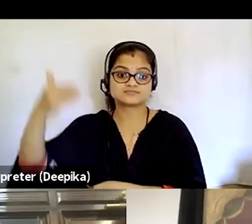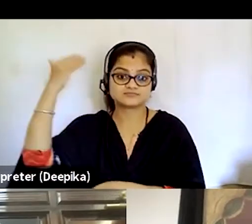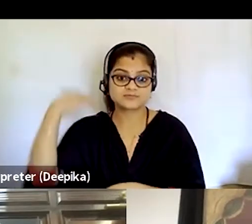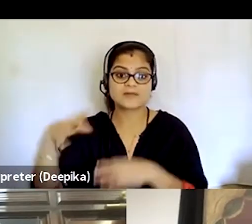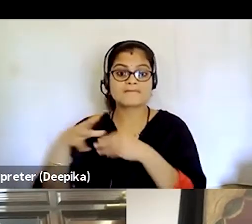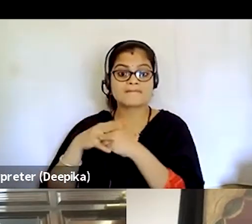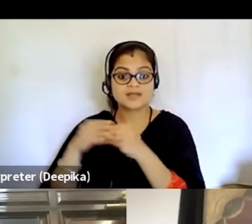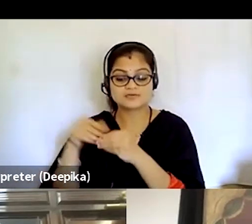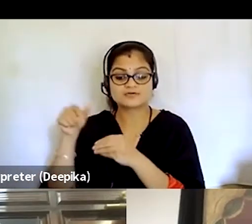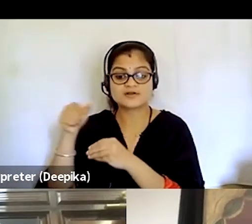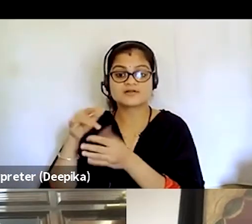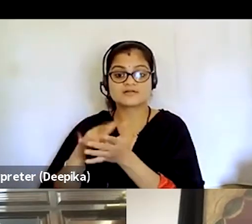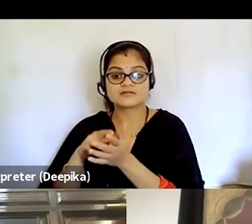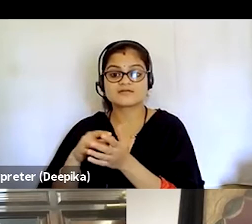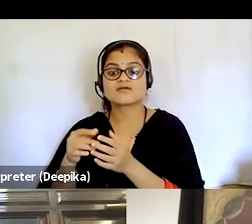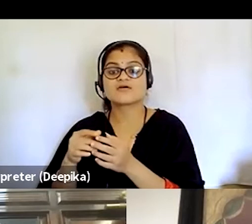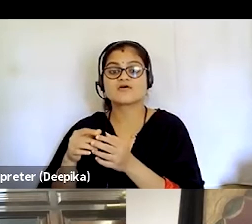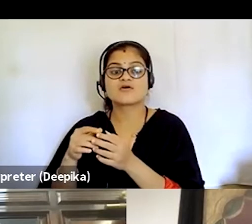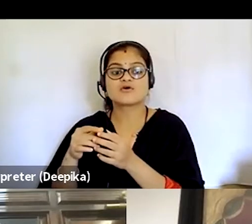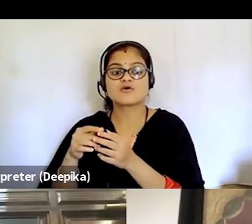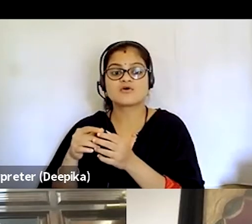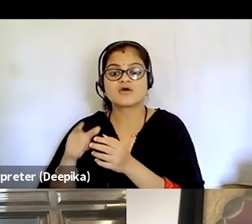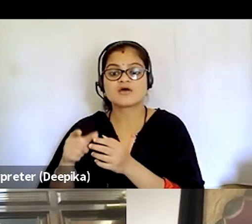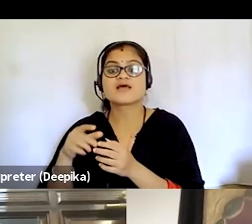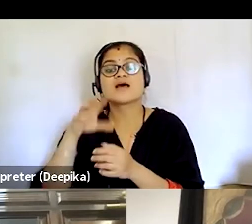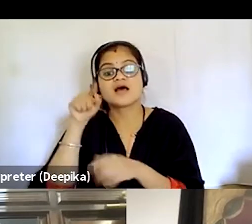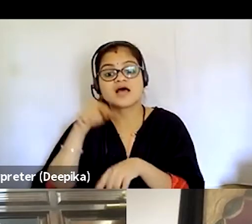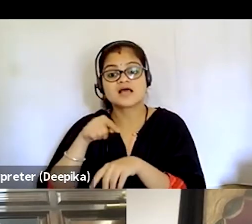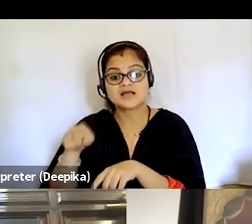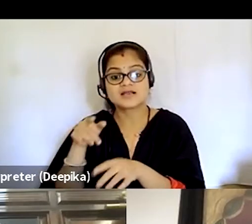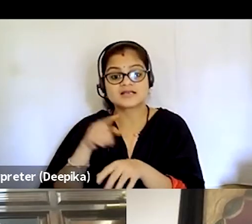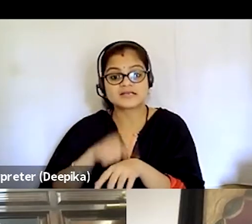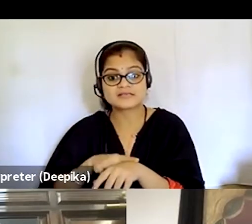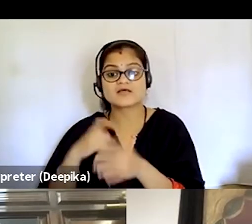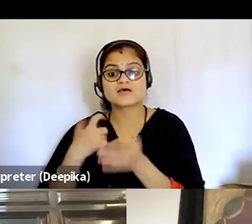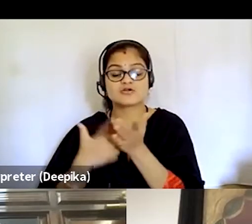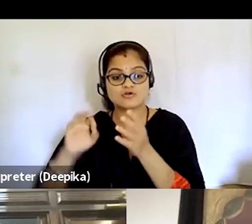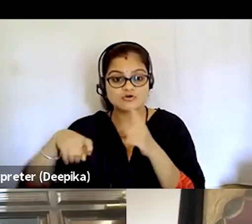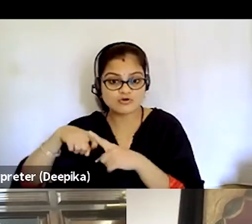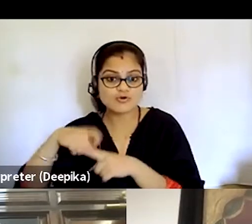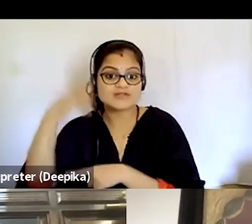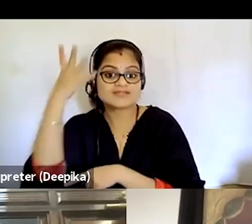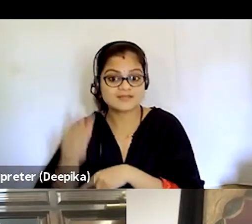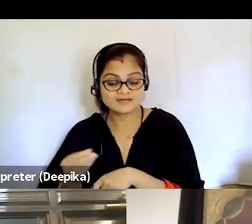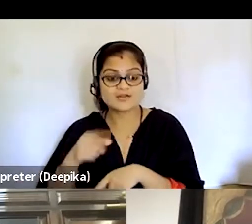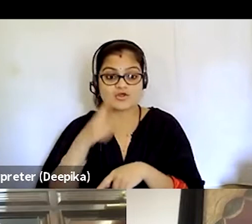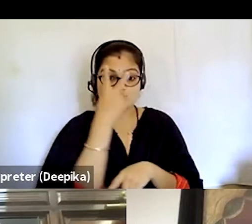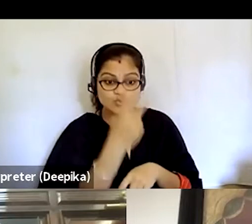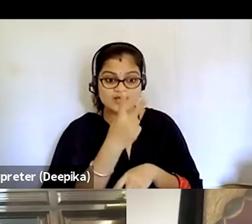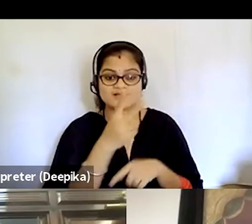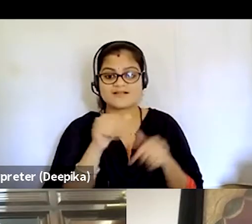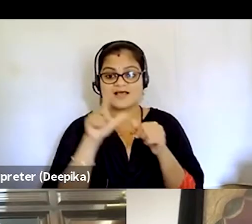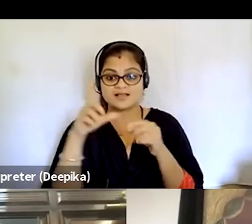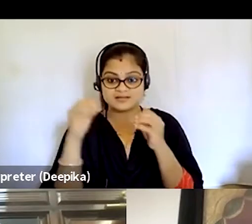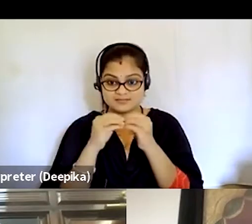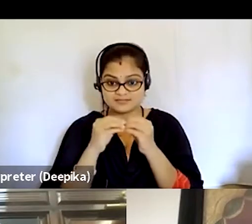Bangalore, rock band, Thermal and a Quarter, did Oh, a classic rock night Oh, just how for a nice. change. I mean, they've got 12 albums to their credit,